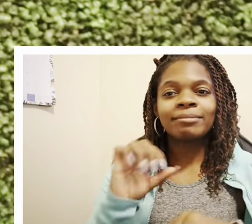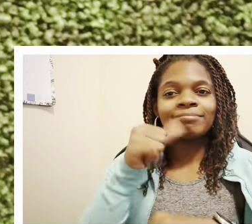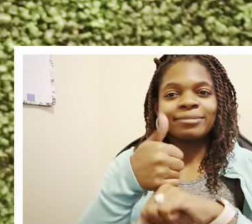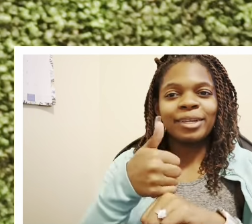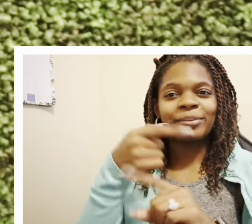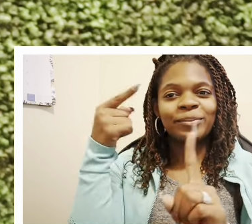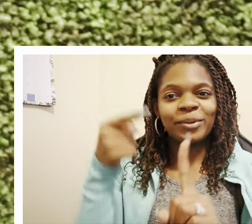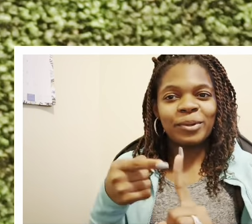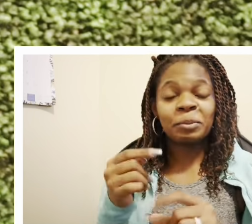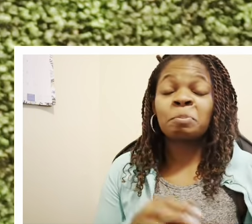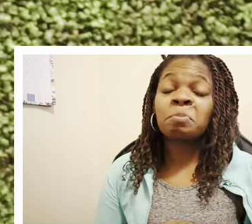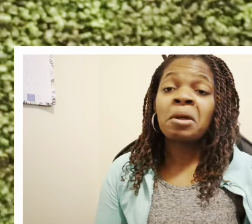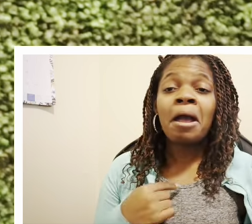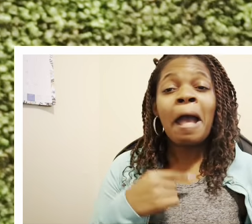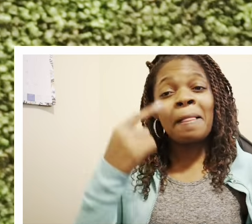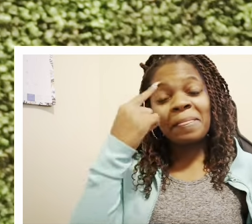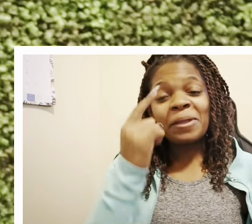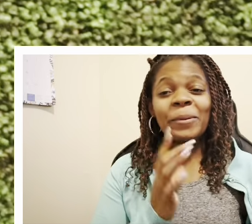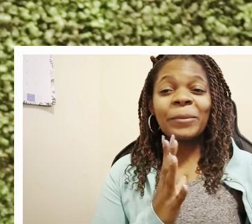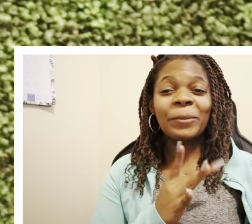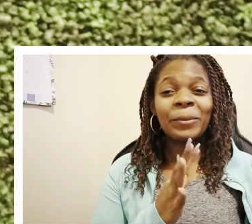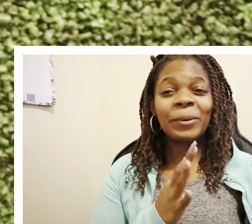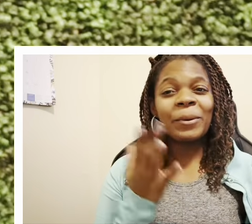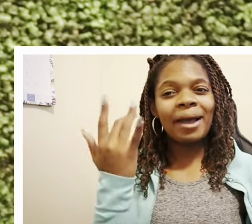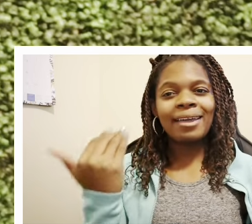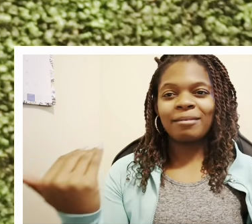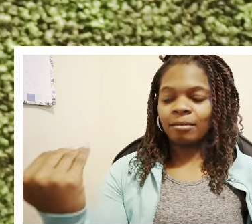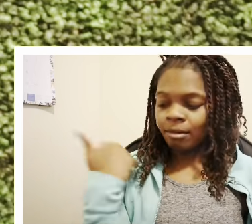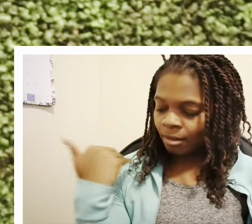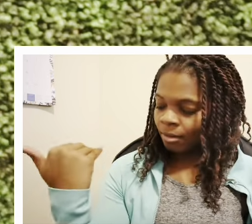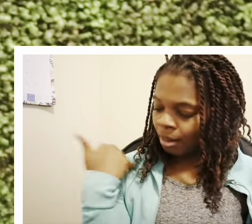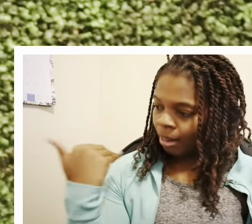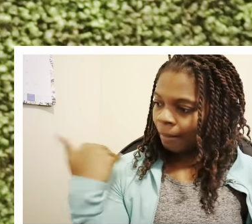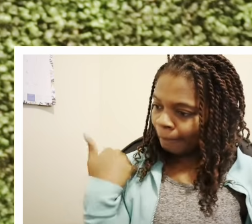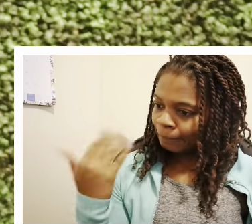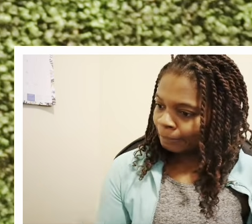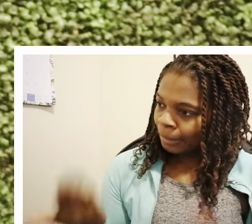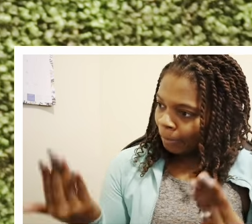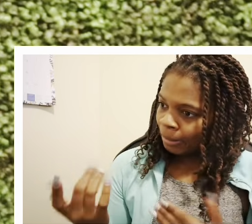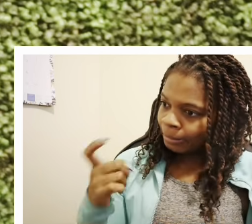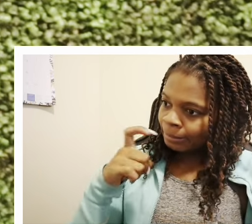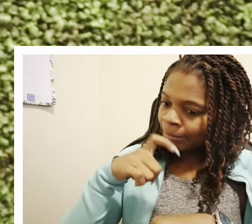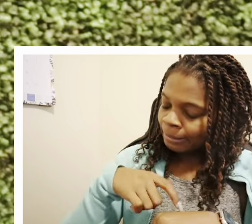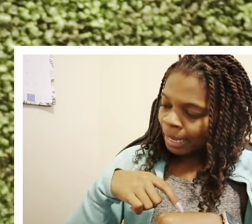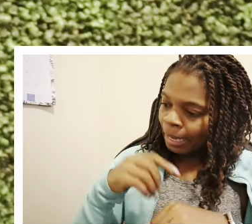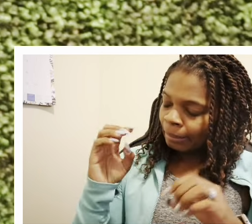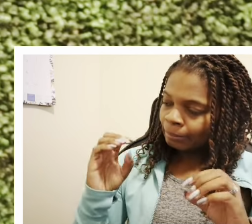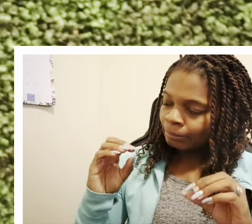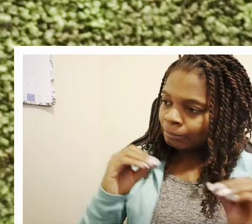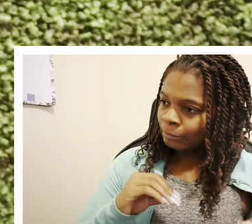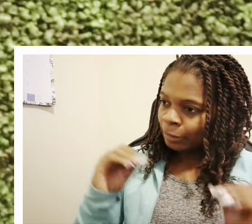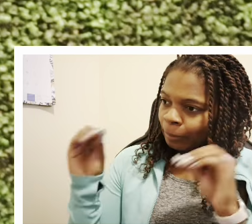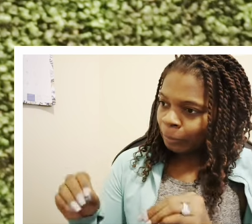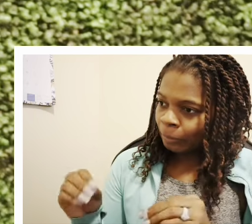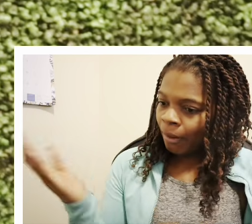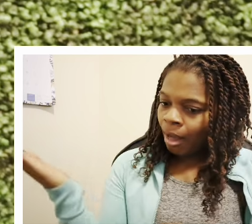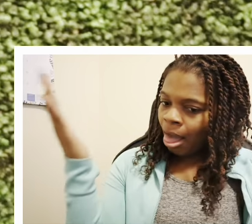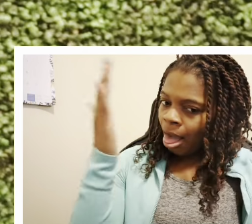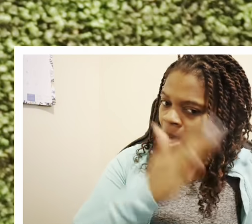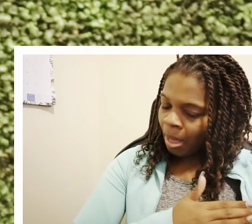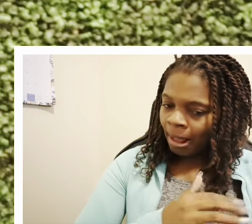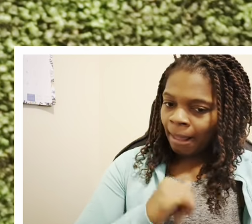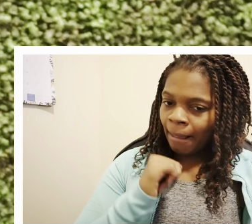little reminders because it keeps me accountable and helps me stay active throughout the day. Now with the Apple Watch, you can see